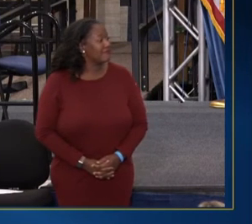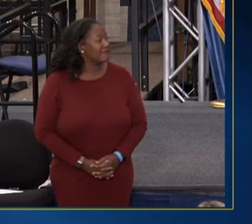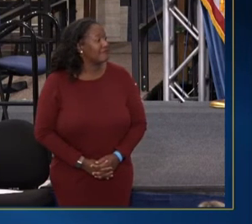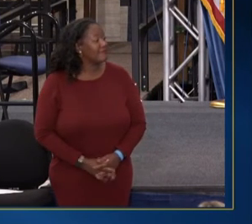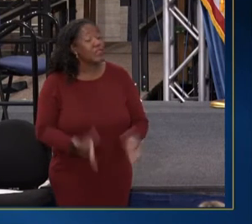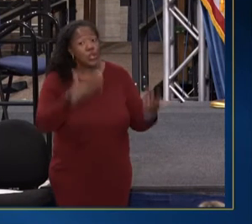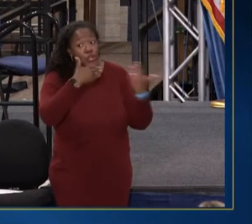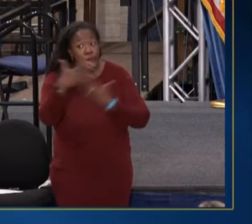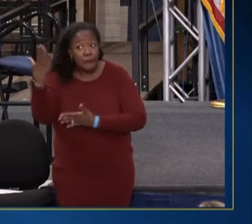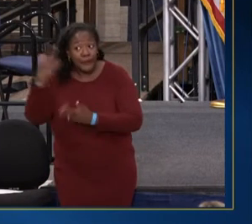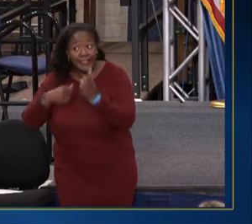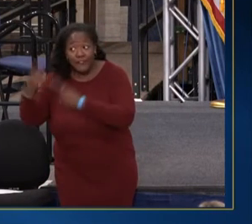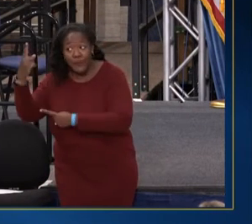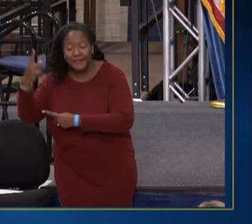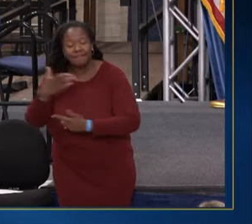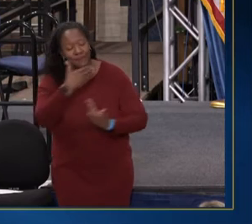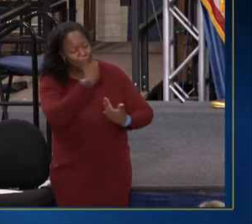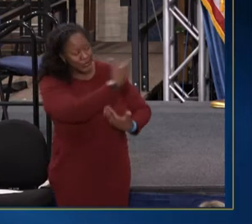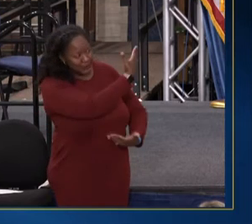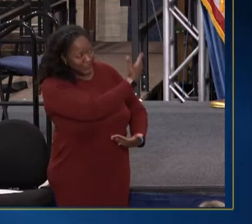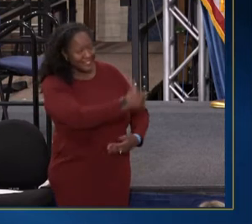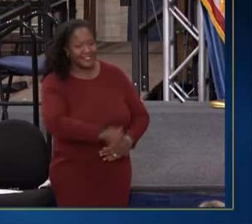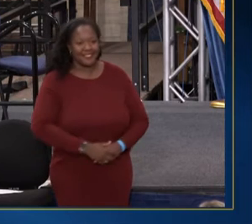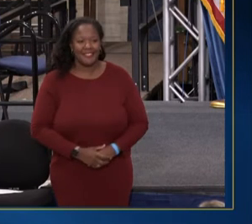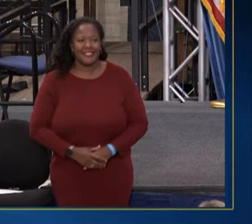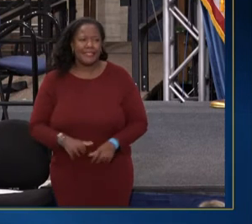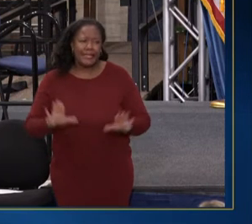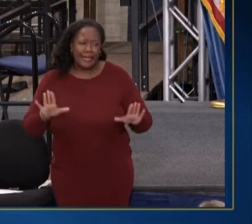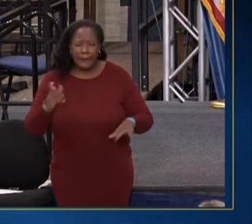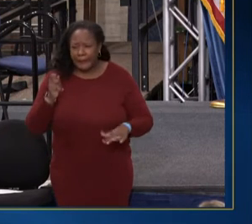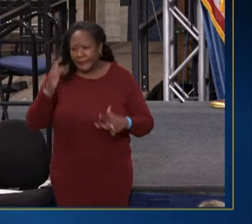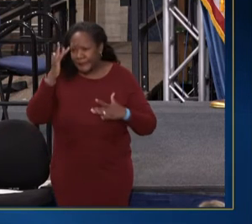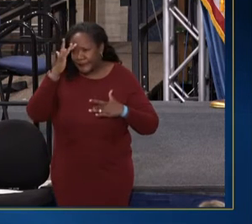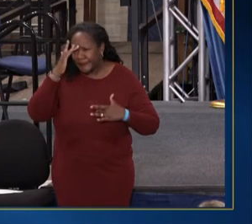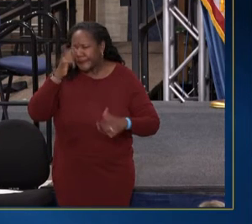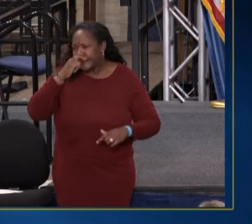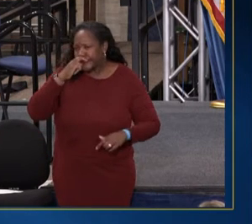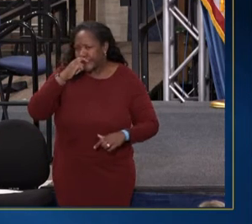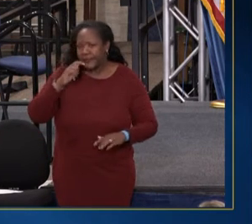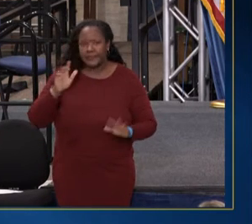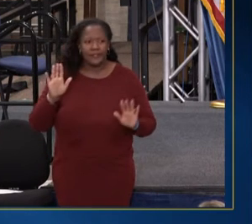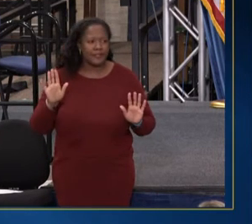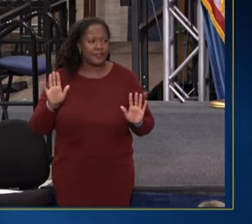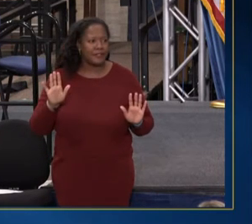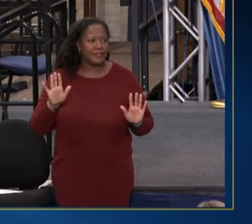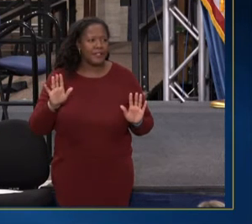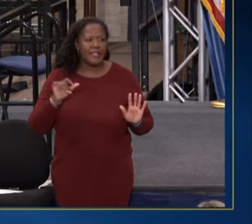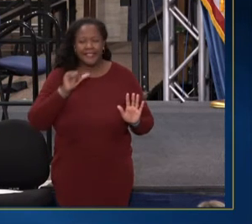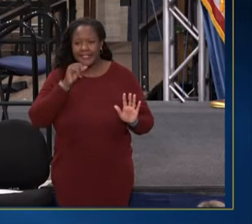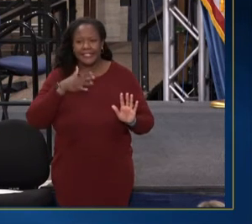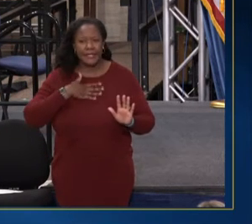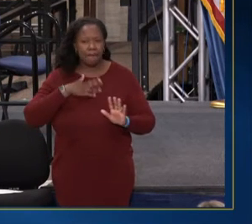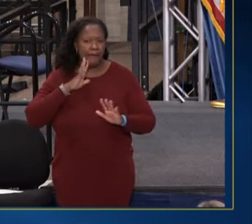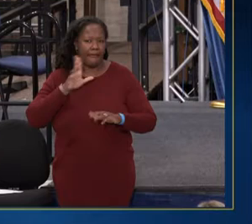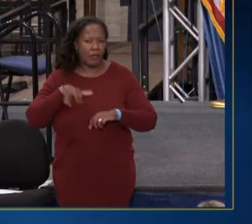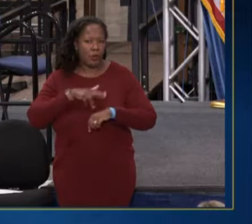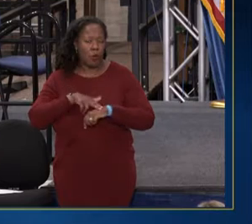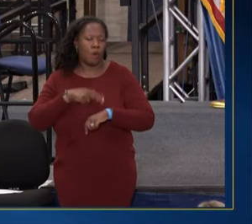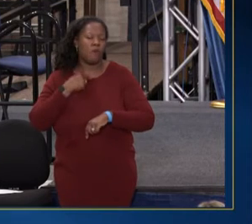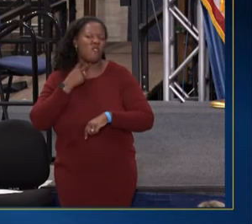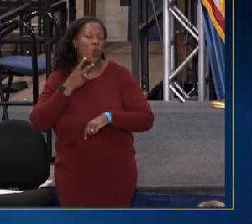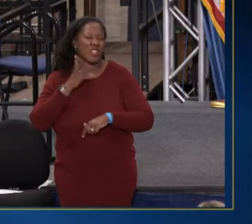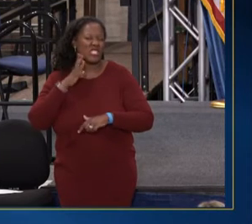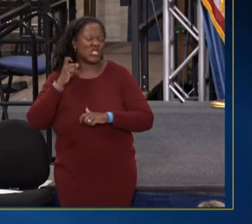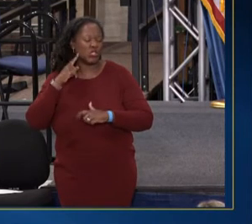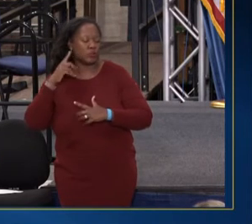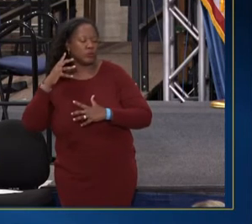Good morning, everyone. I'm a little under the weather, otherwise this isn't my usual voice.